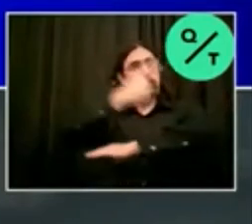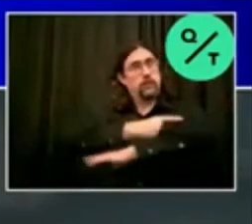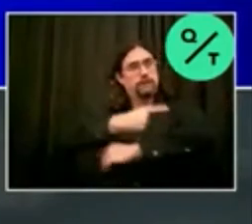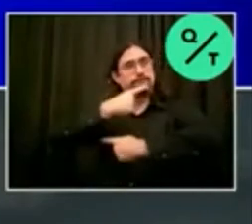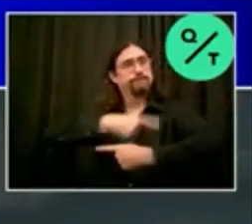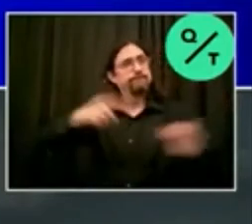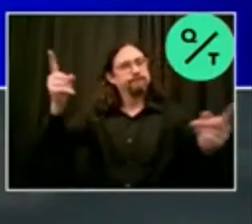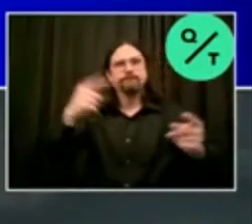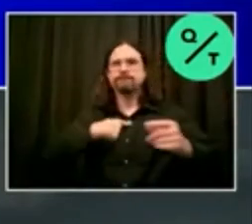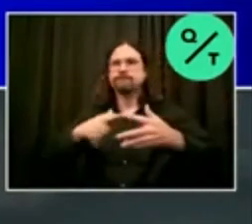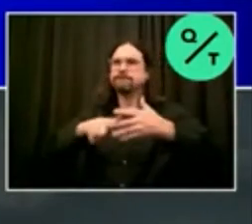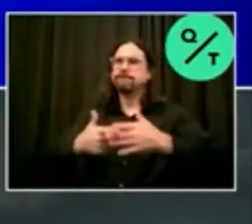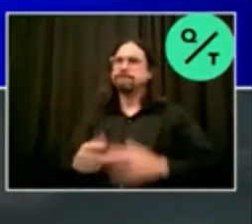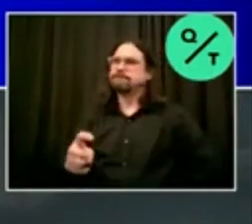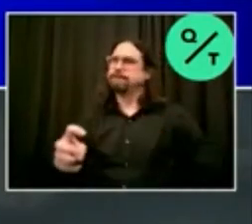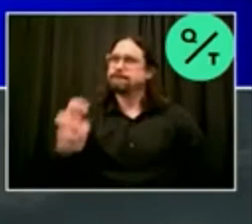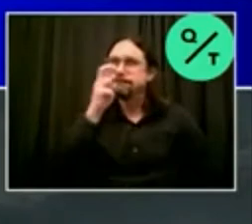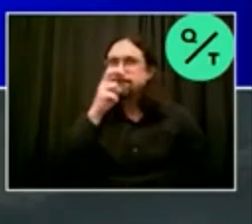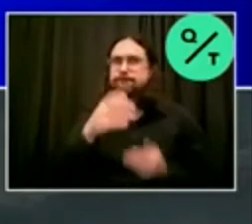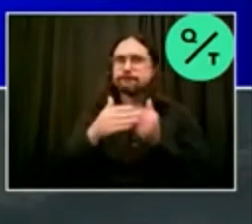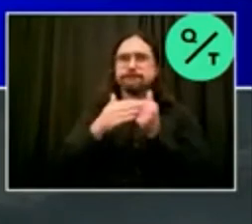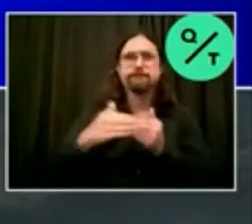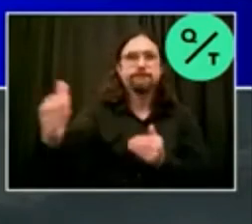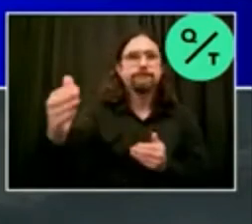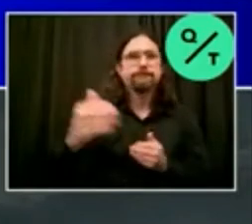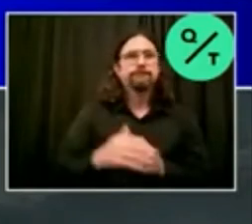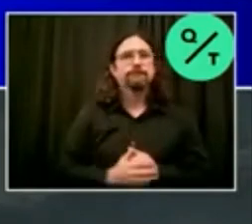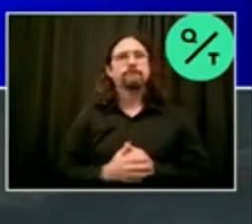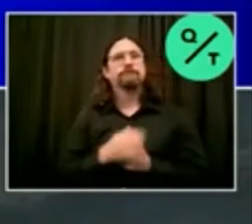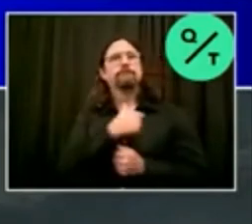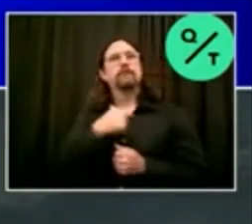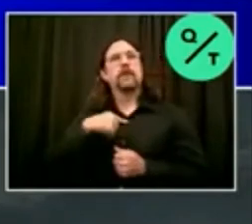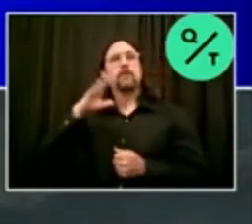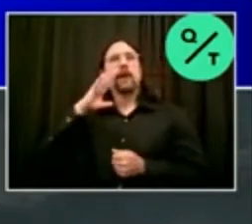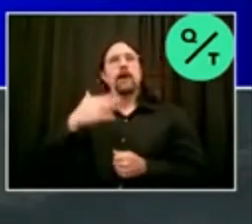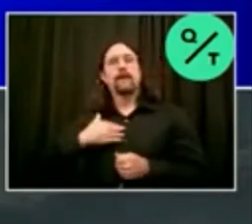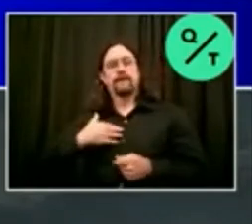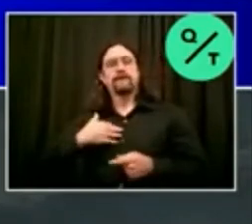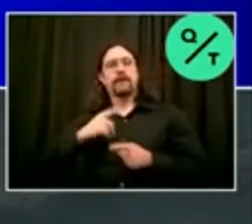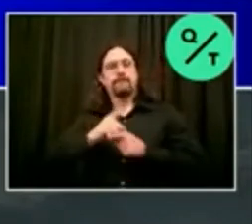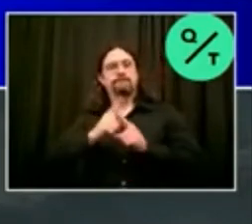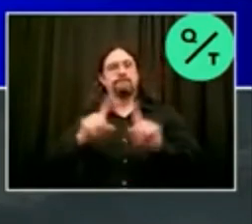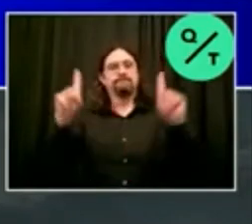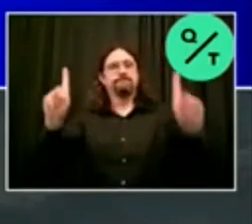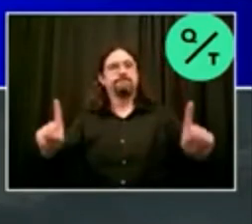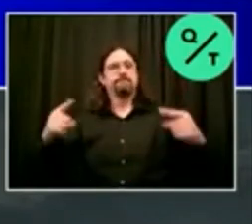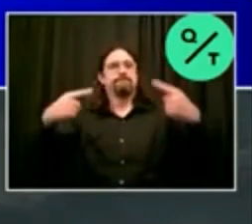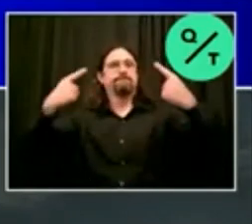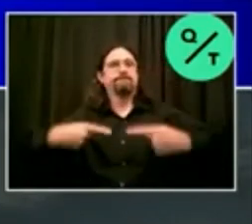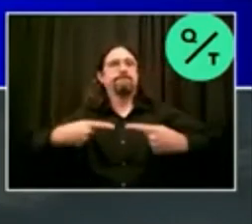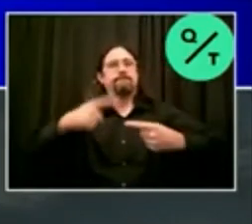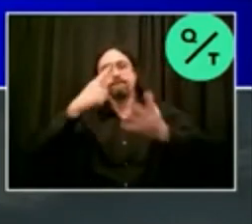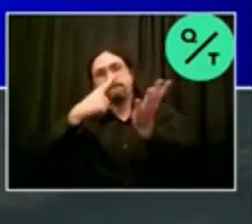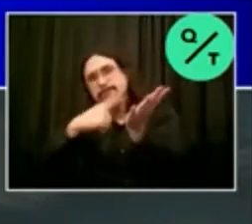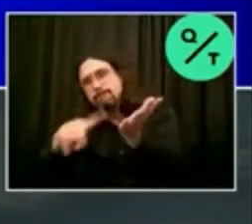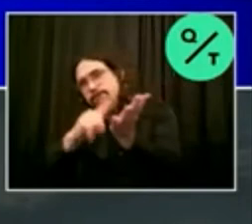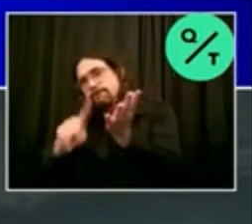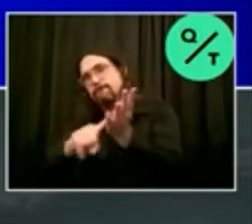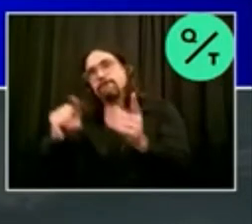those states will be given information about the quarantine. They will be reminded that it is required, not